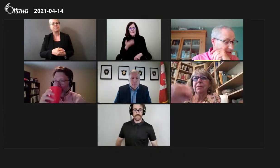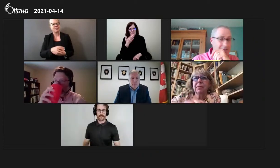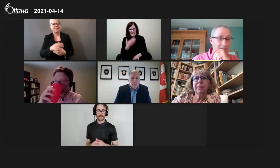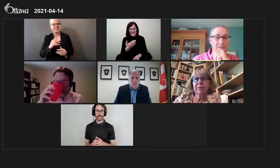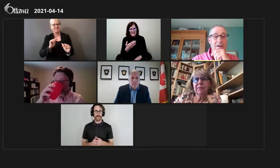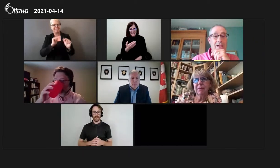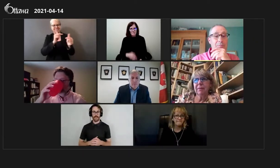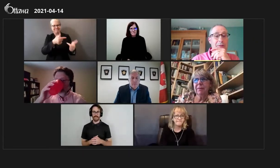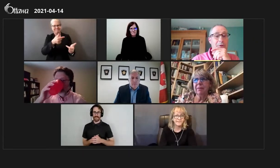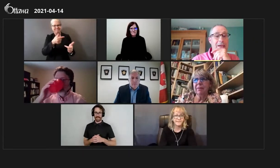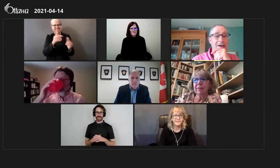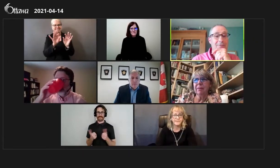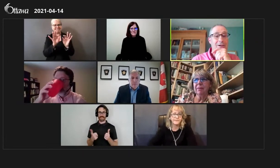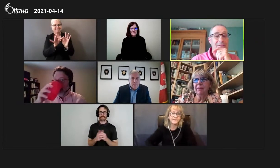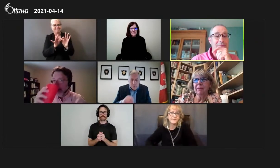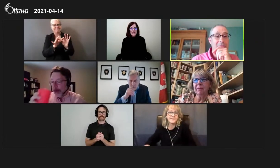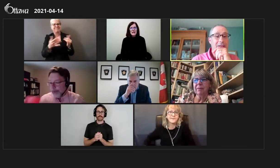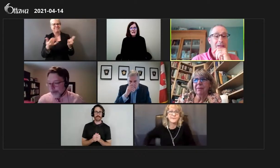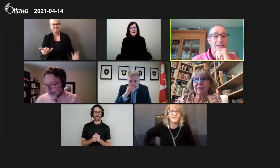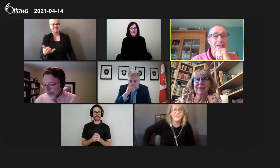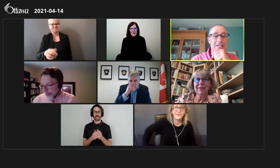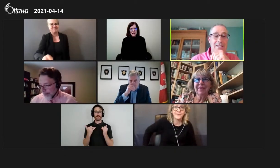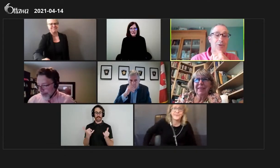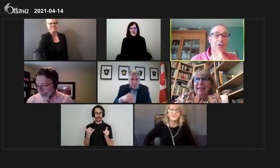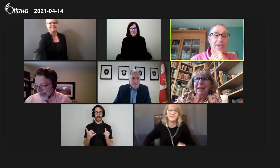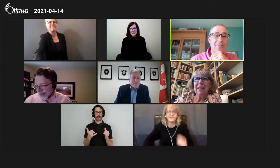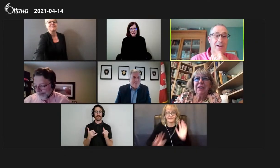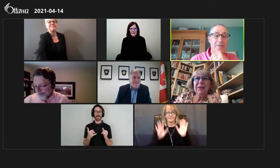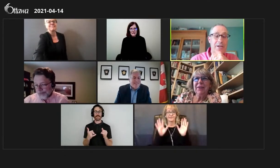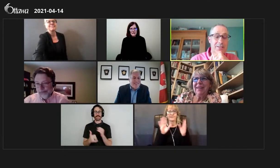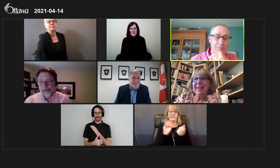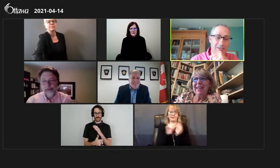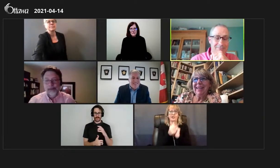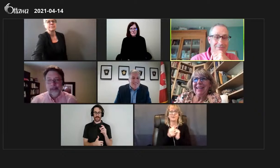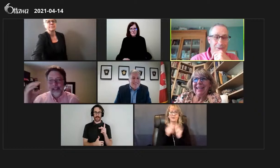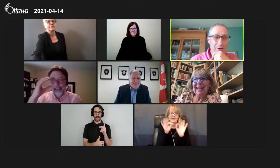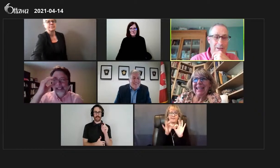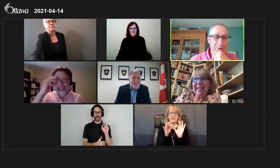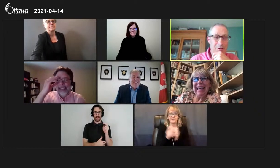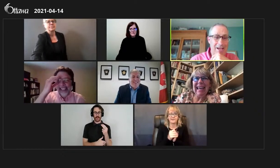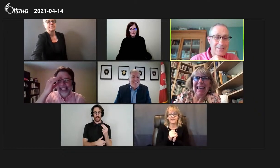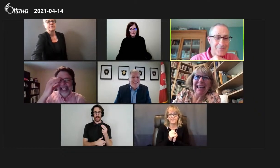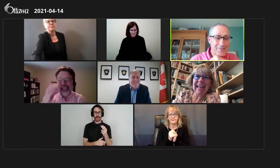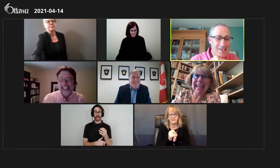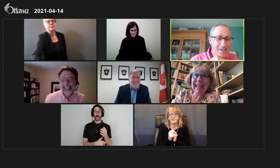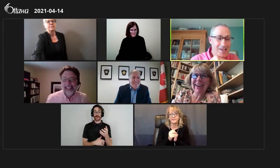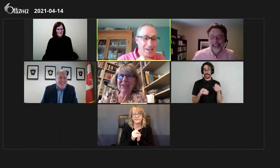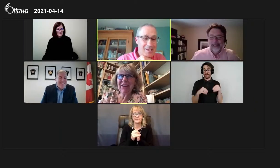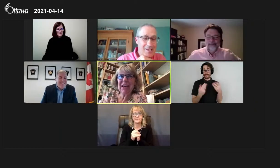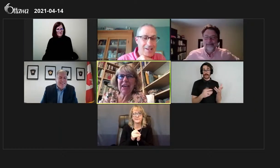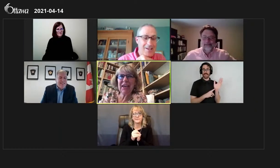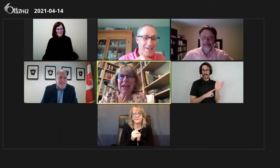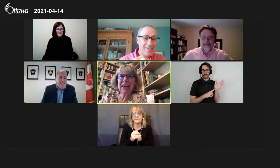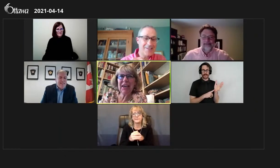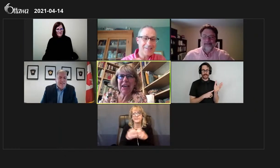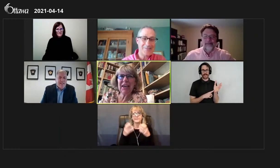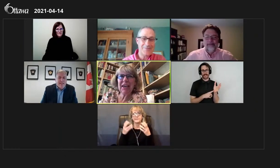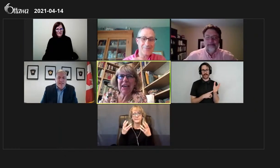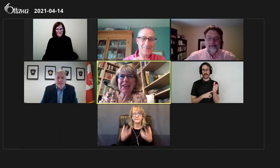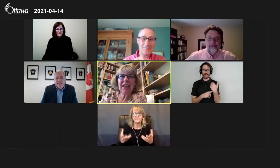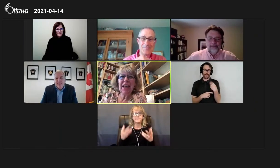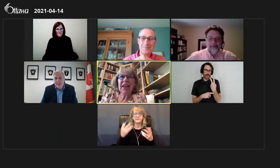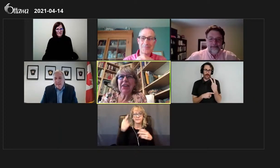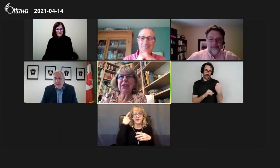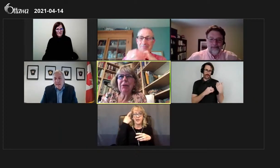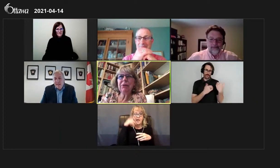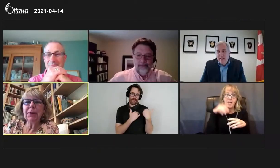Both councillor and member Kavanaugh. We still only get 5 minutes, but you're wearing two hats. Okay.